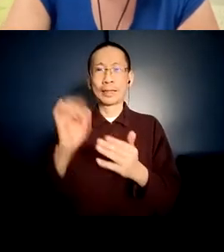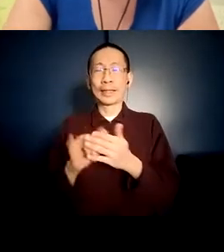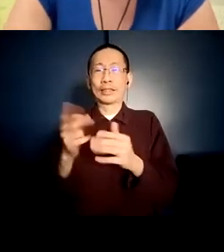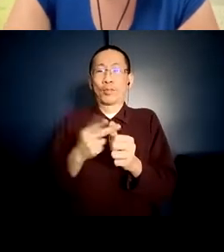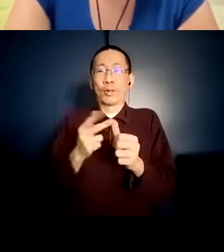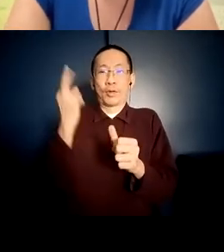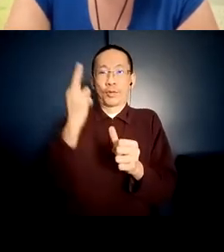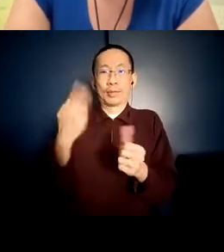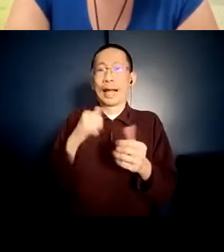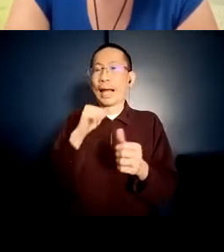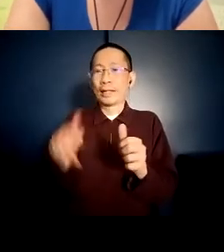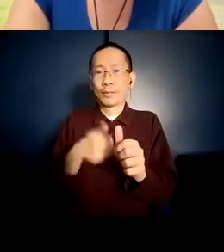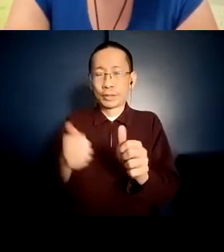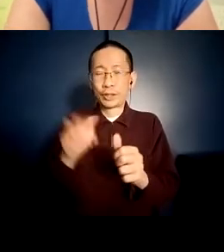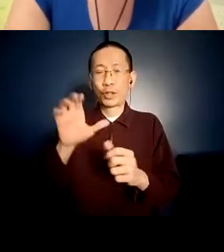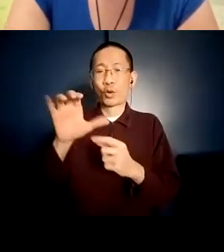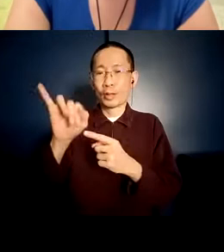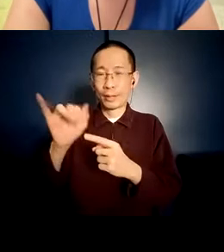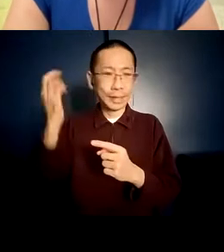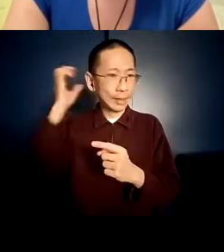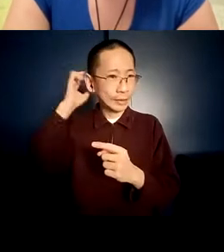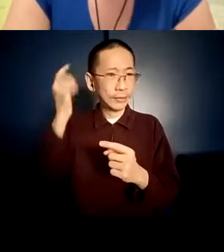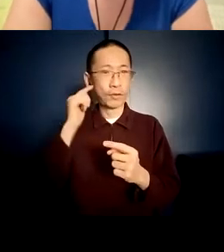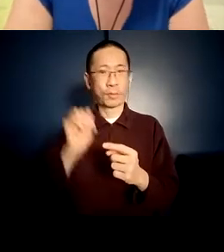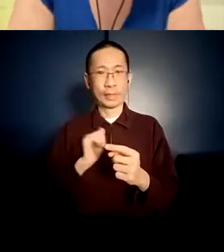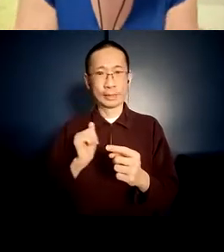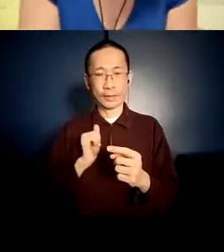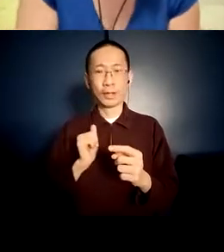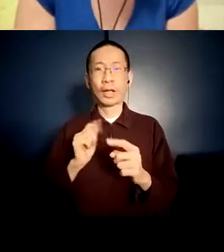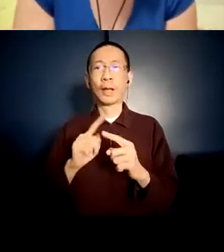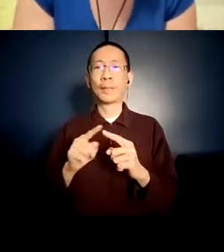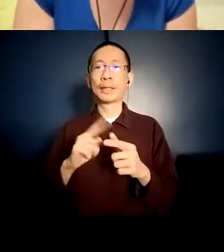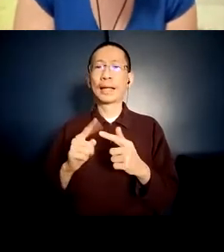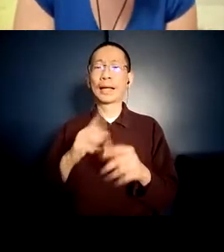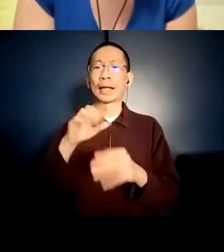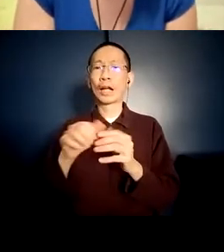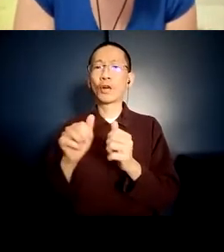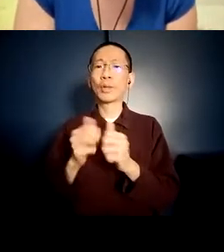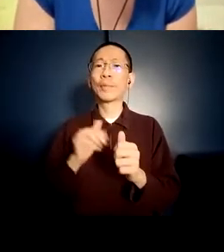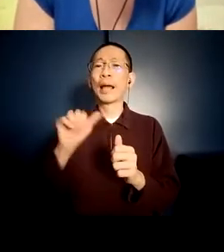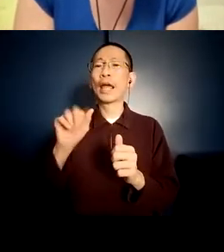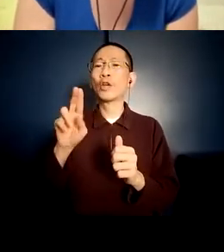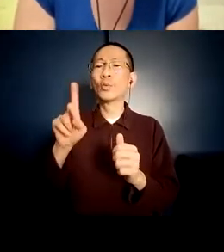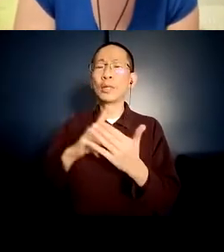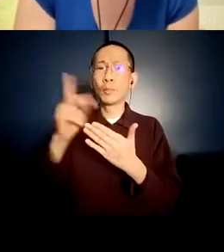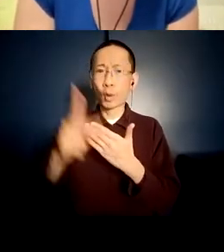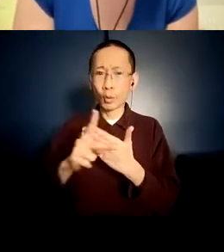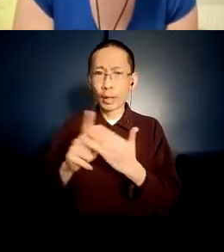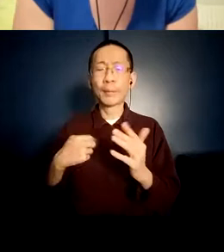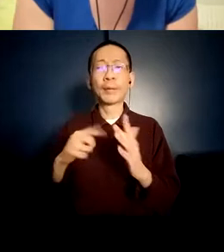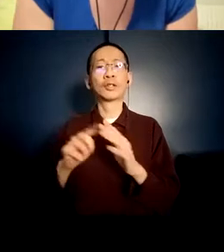didn't pursue cochlear implants for myself. But then I got into my AUD program and I started doing